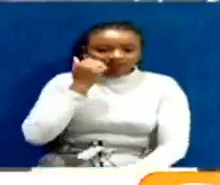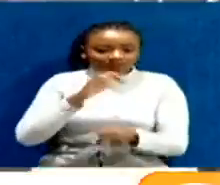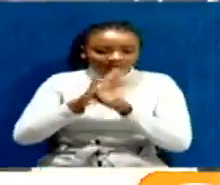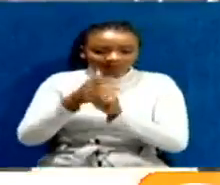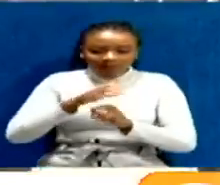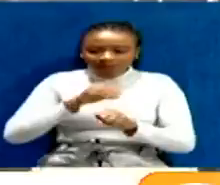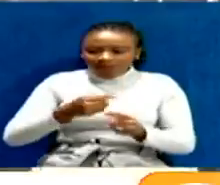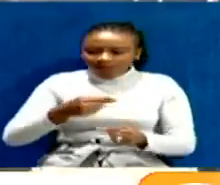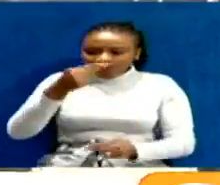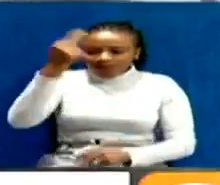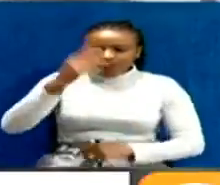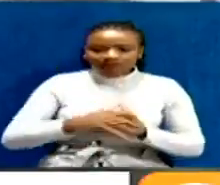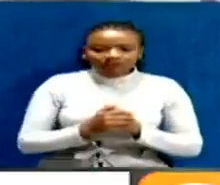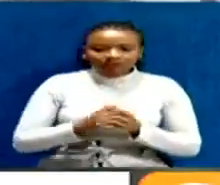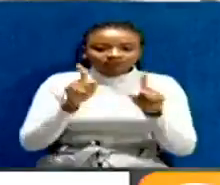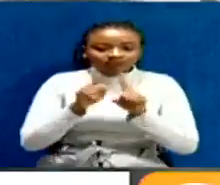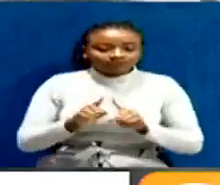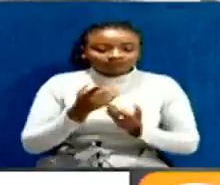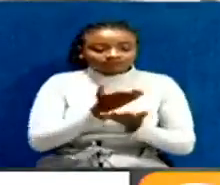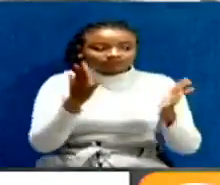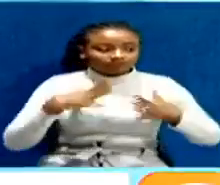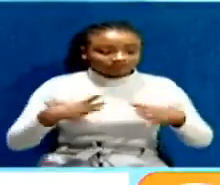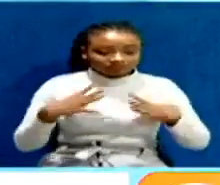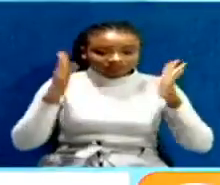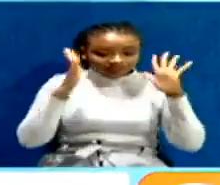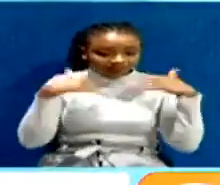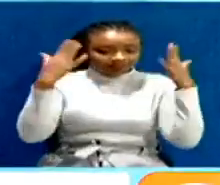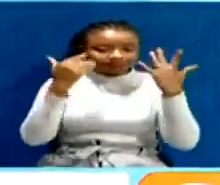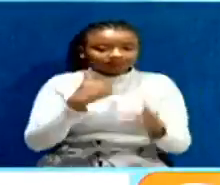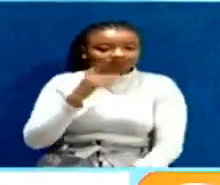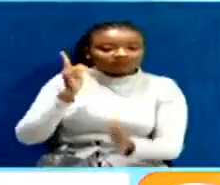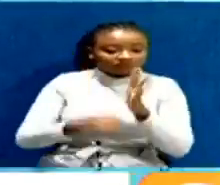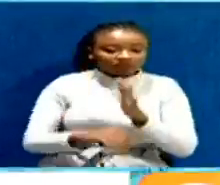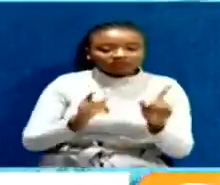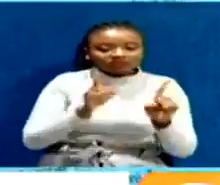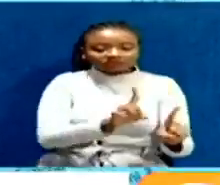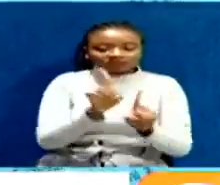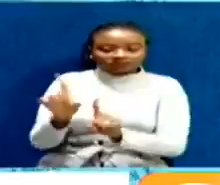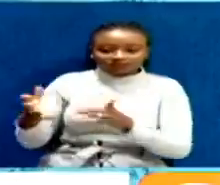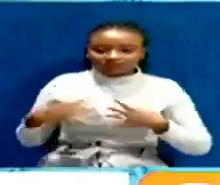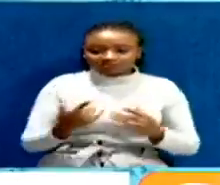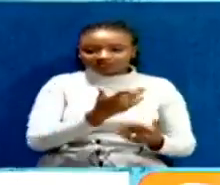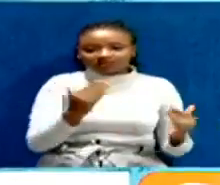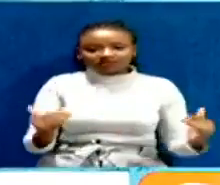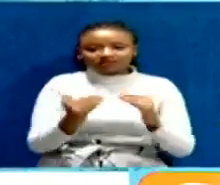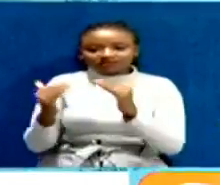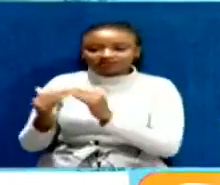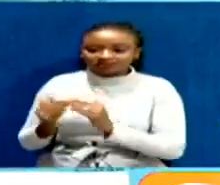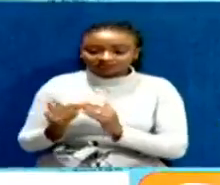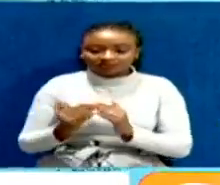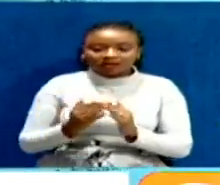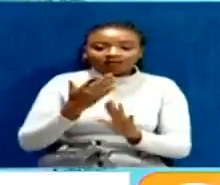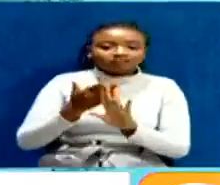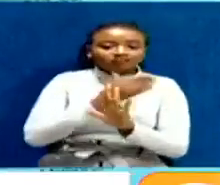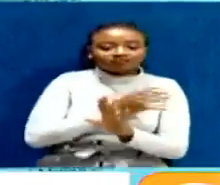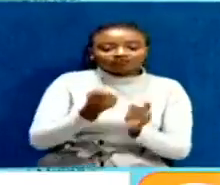cases. What is of concern, however, as Professor Nyong'o cites, is the mortality within the county. In quote, the mortality has increased